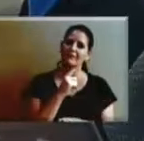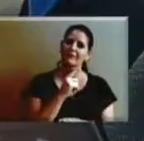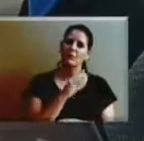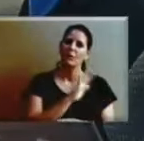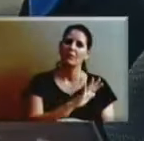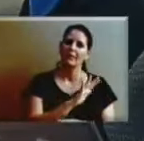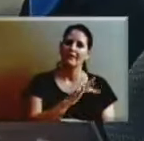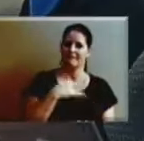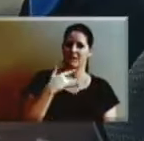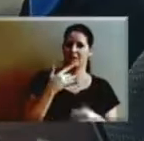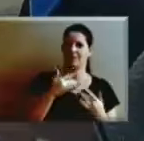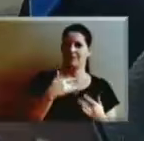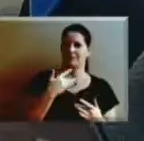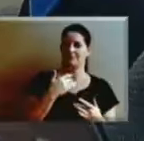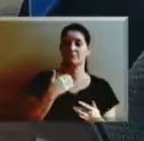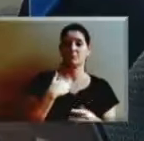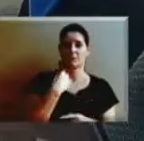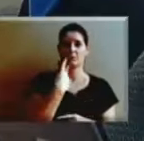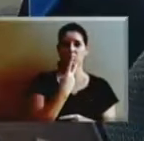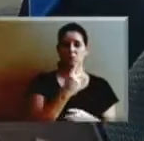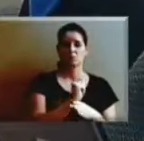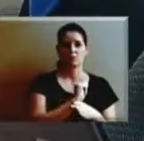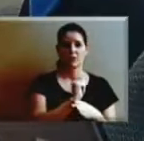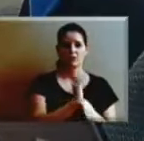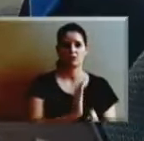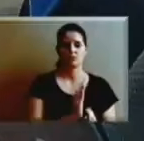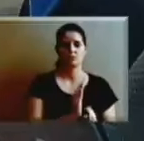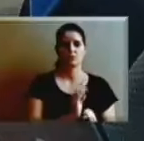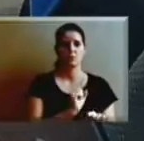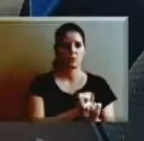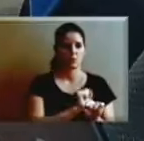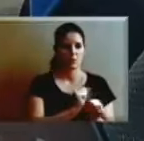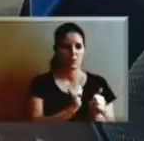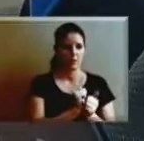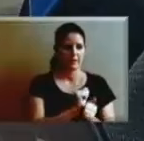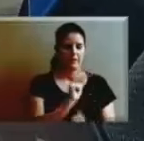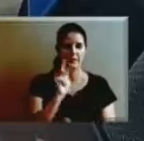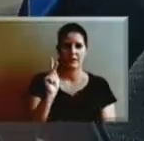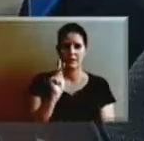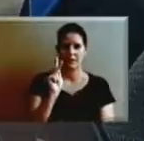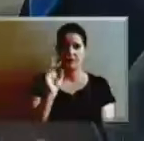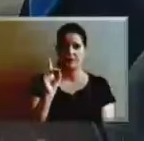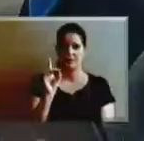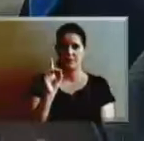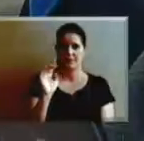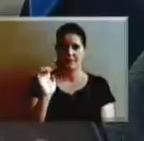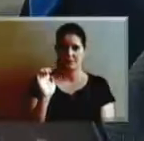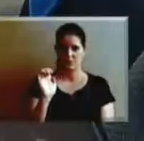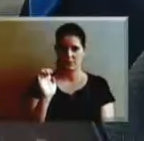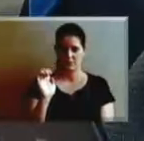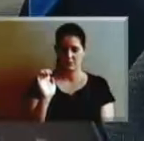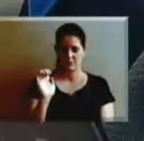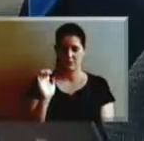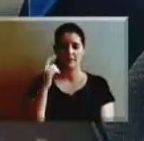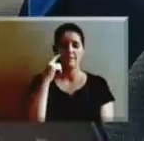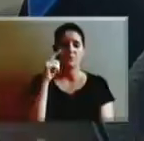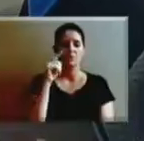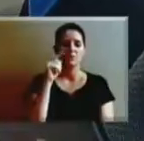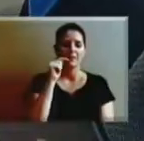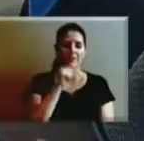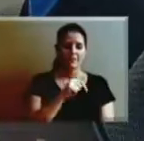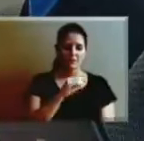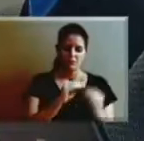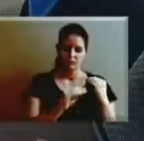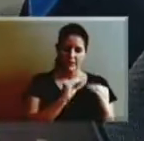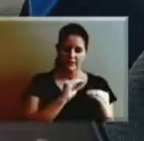trainers. We've worked with the Kentucky Department of Education around this corrective